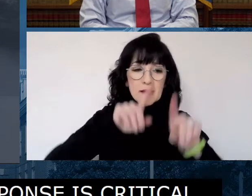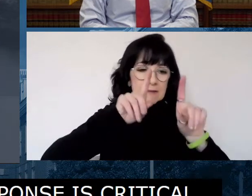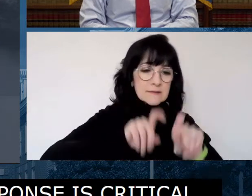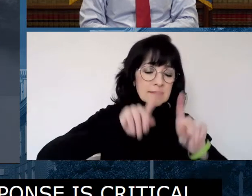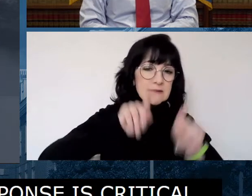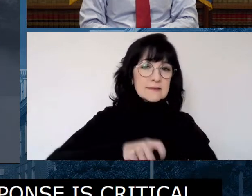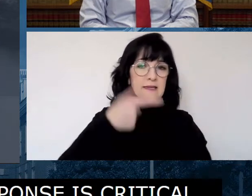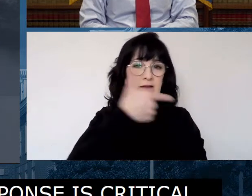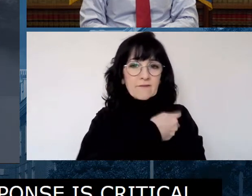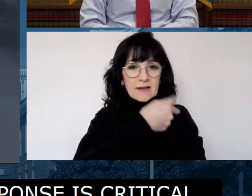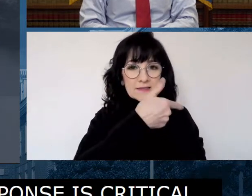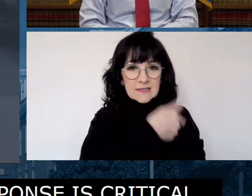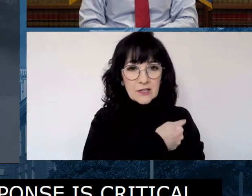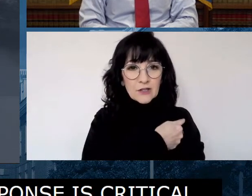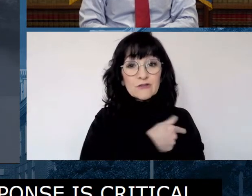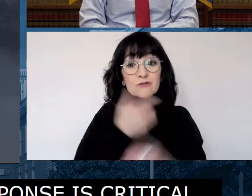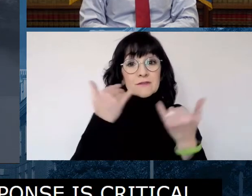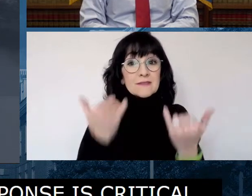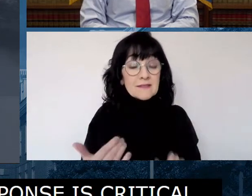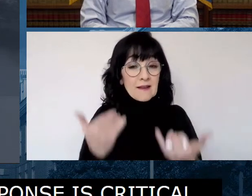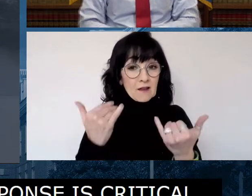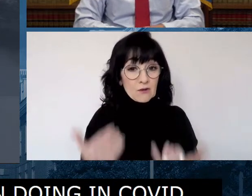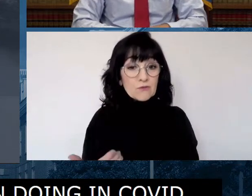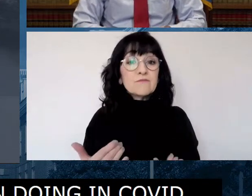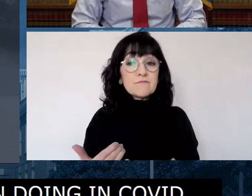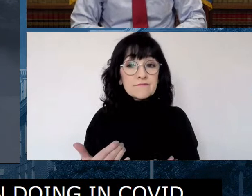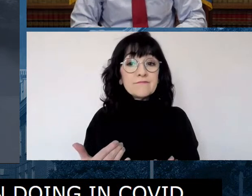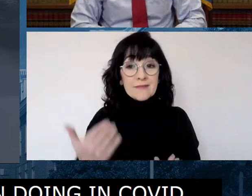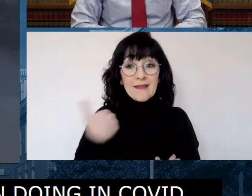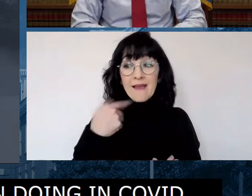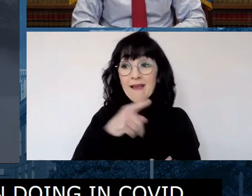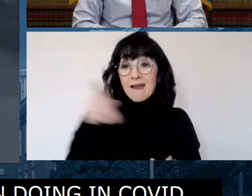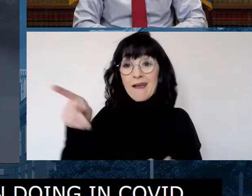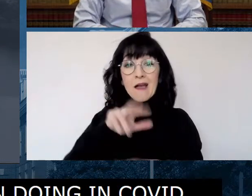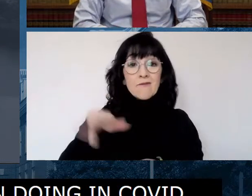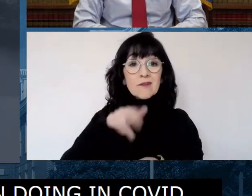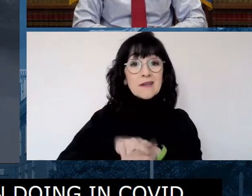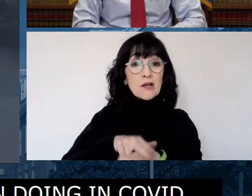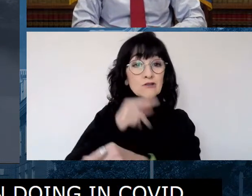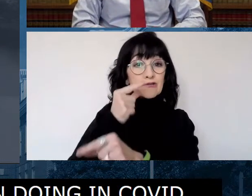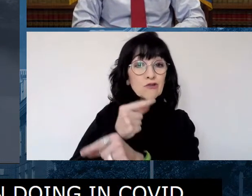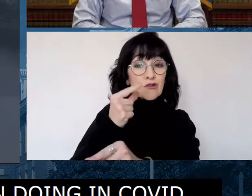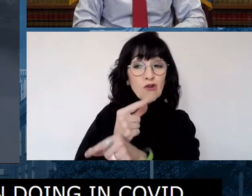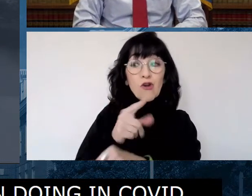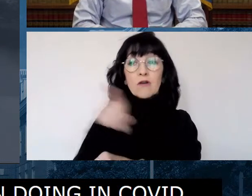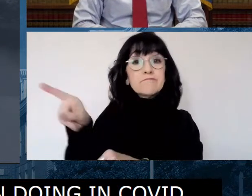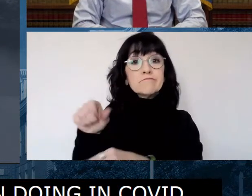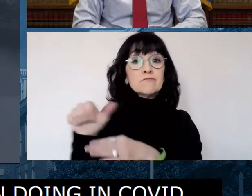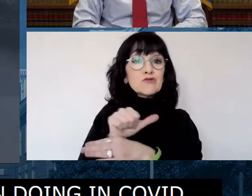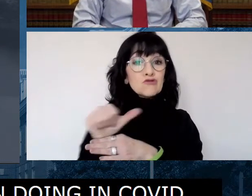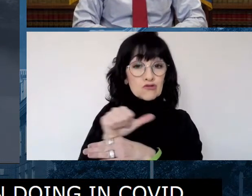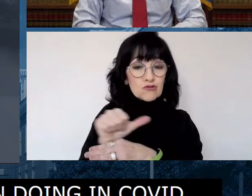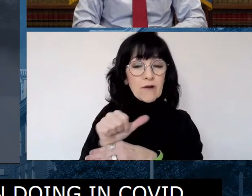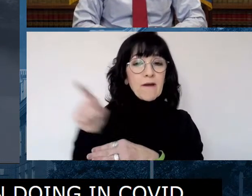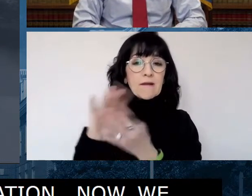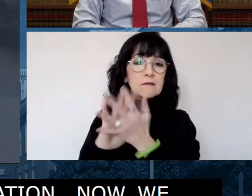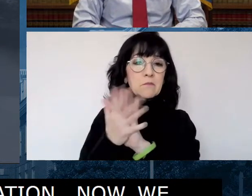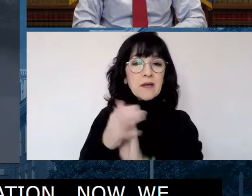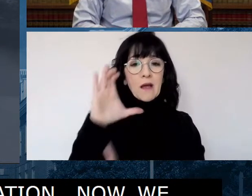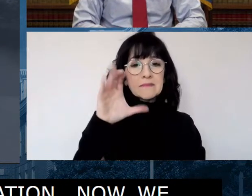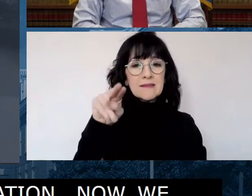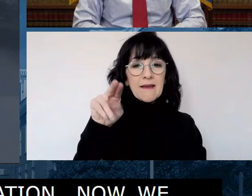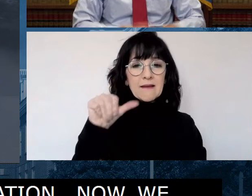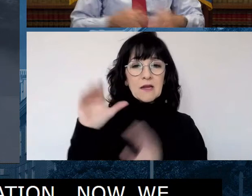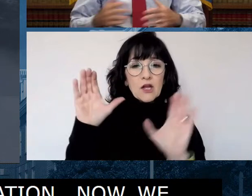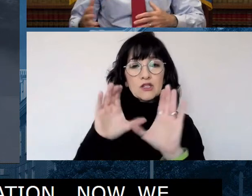vaccination. Now we even have guardsmen and women have been trained up to be CNAs in our